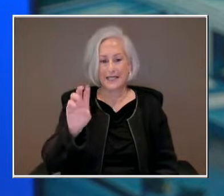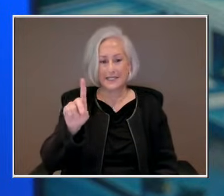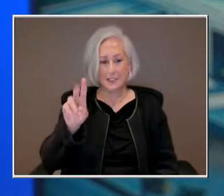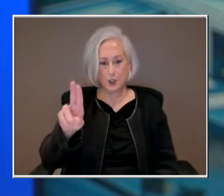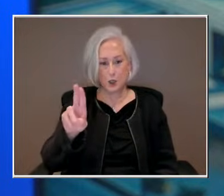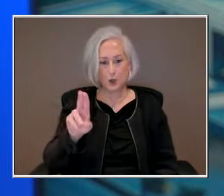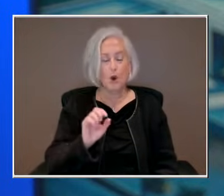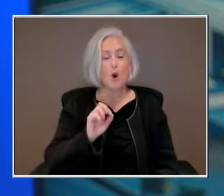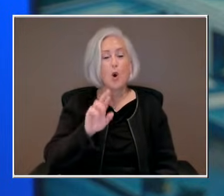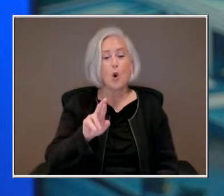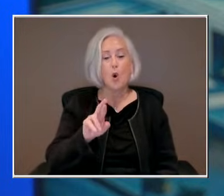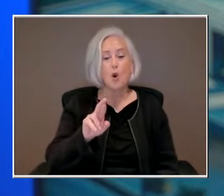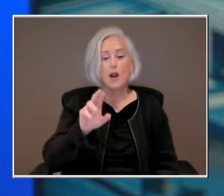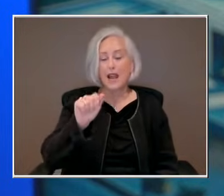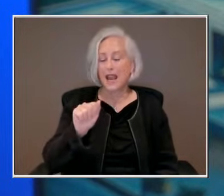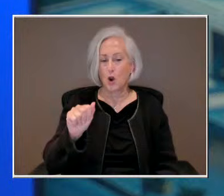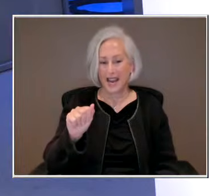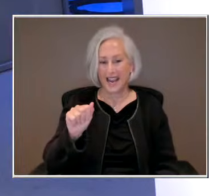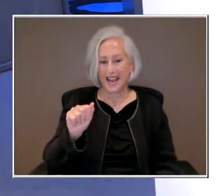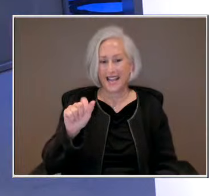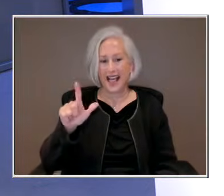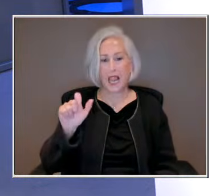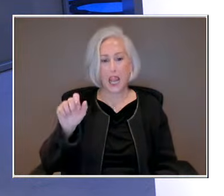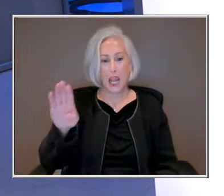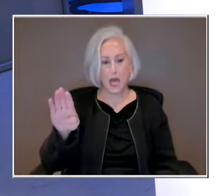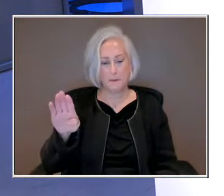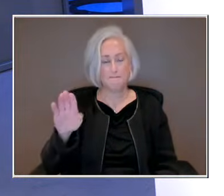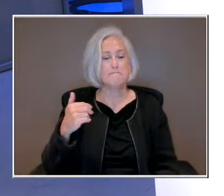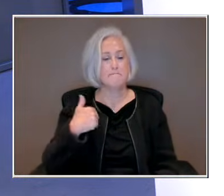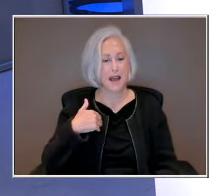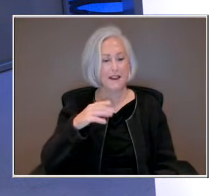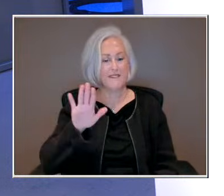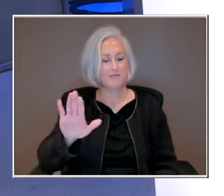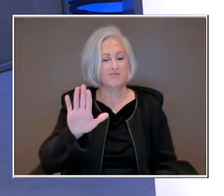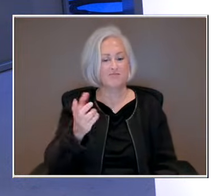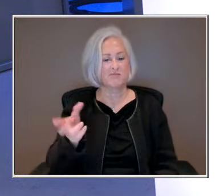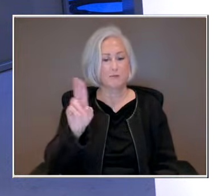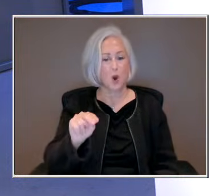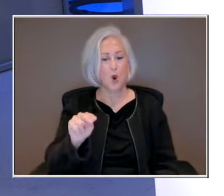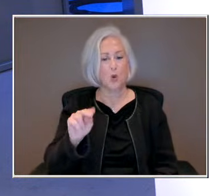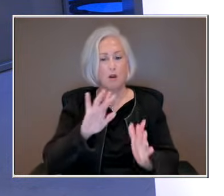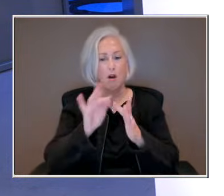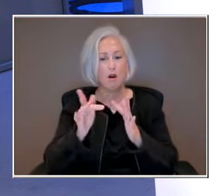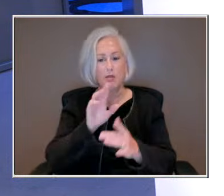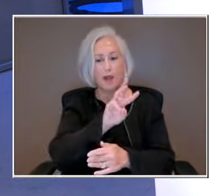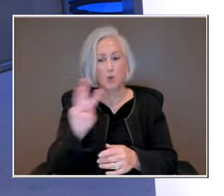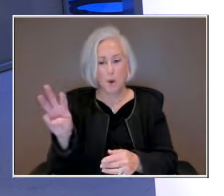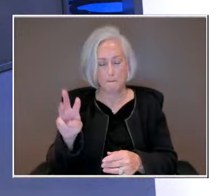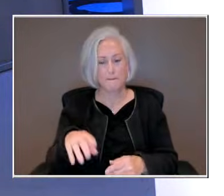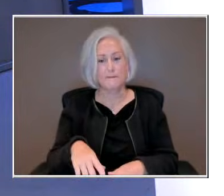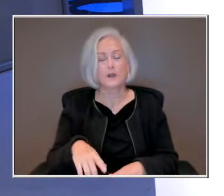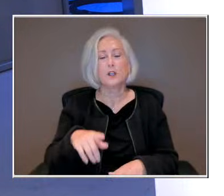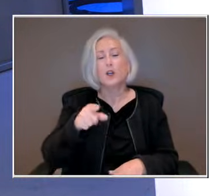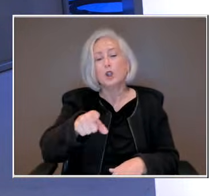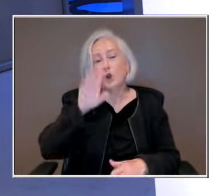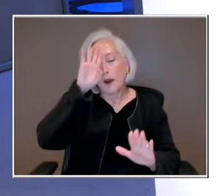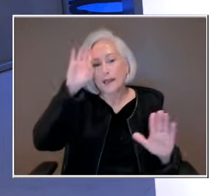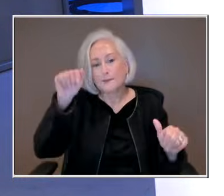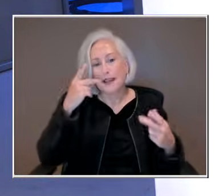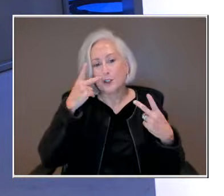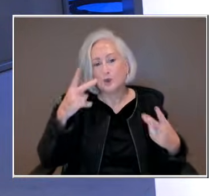AURA, has its own webpage, so they can find out more. Second question, or Johnny's second question was, when do you expect to see the results or publish your